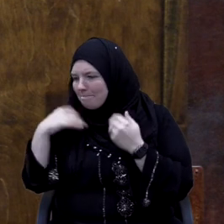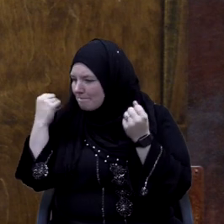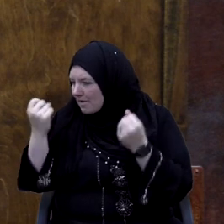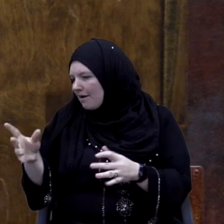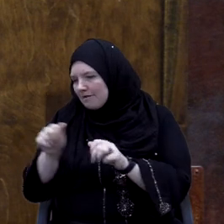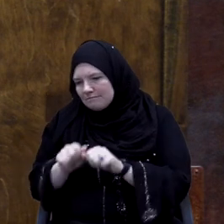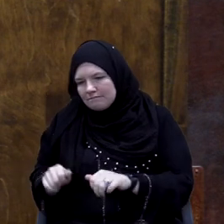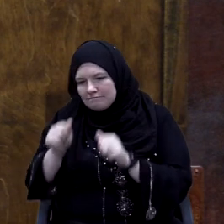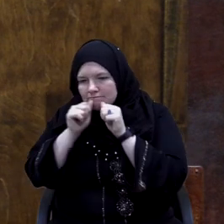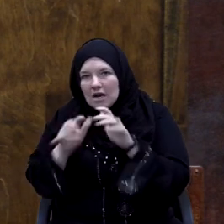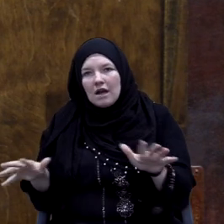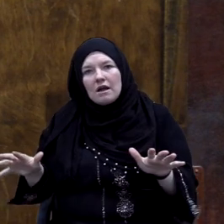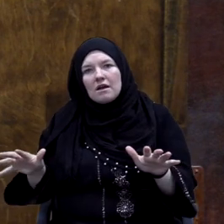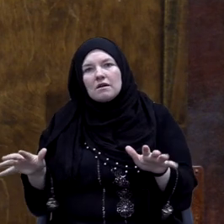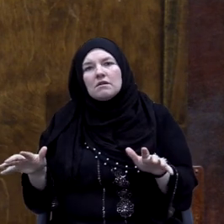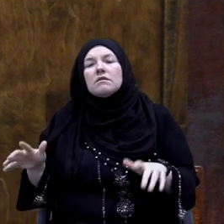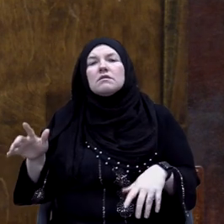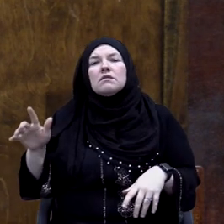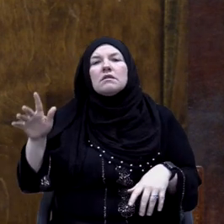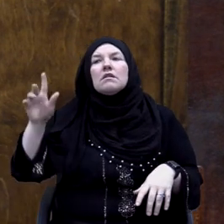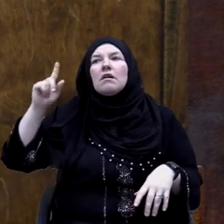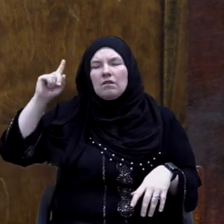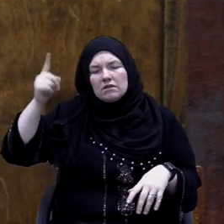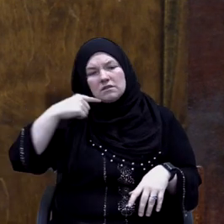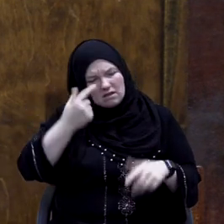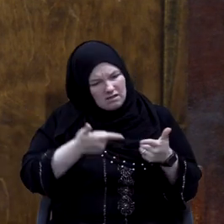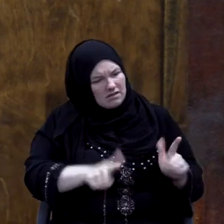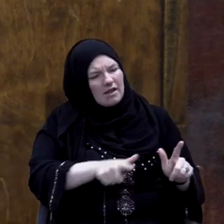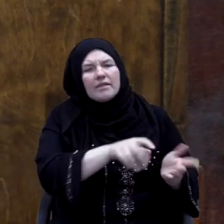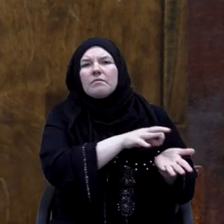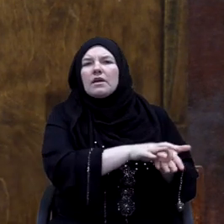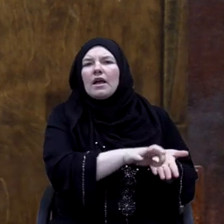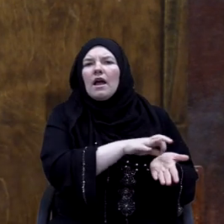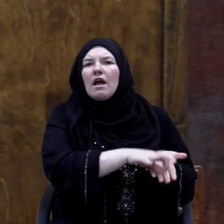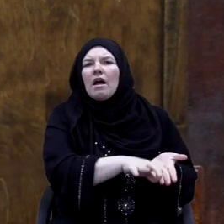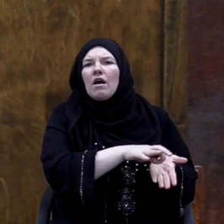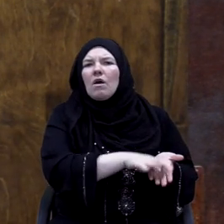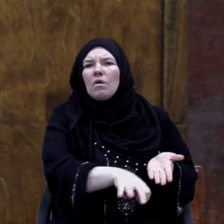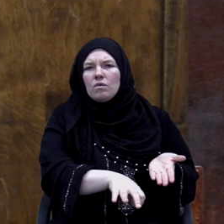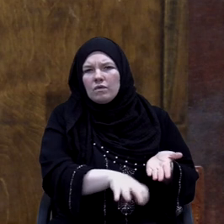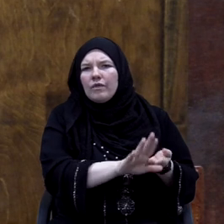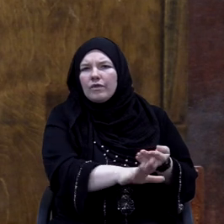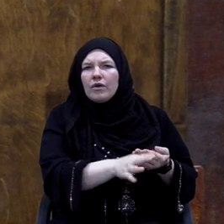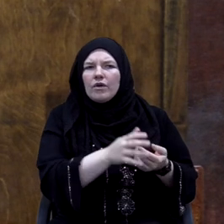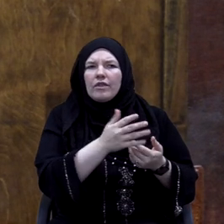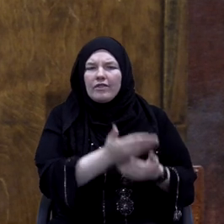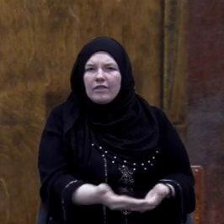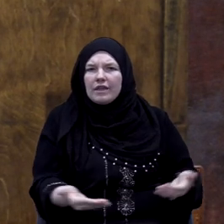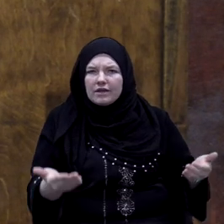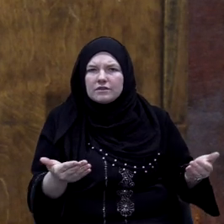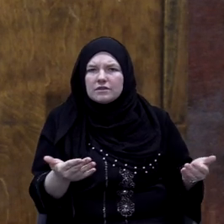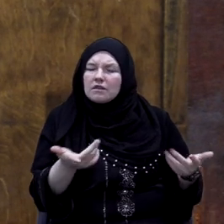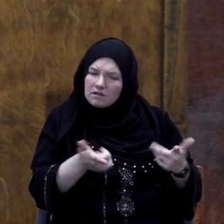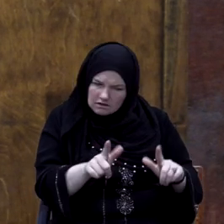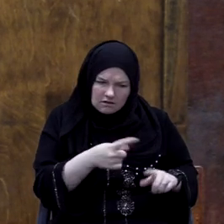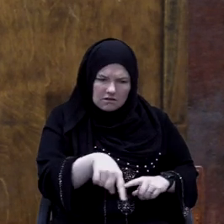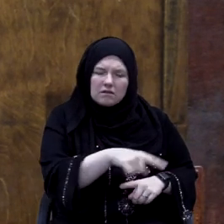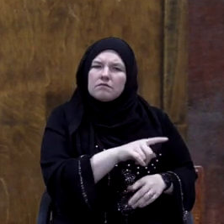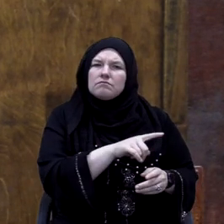saying, let them count those bounties. Let them factor it in their calculus.